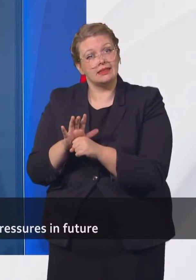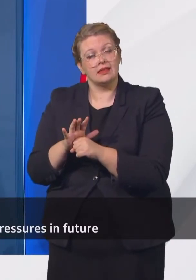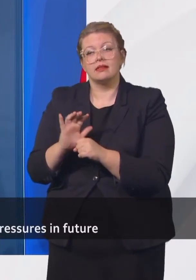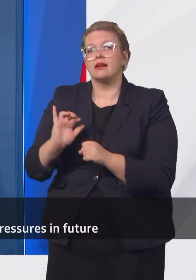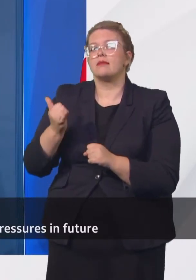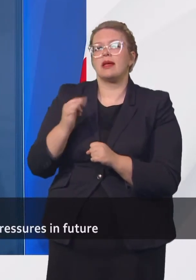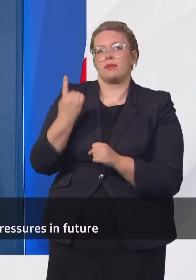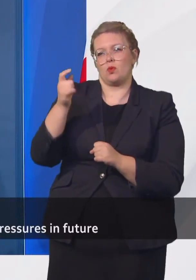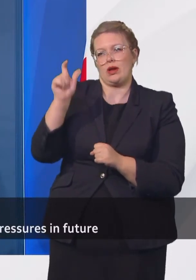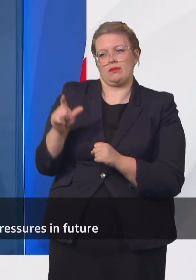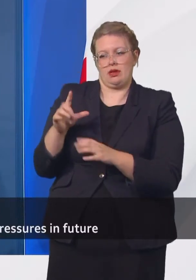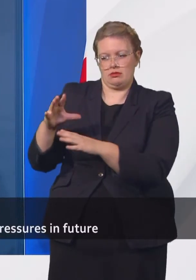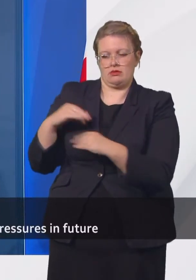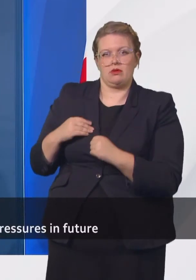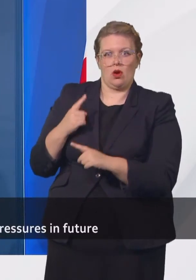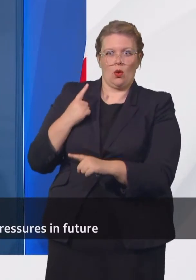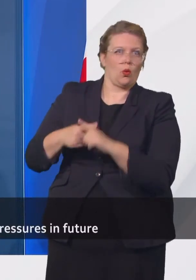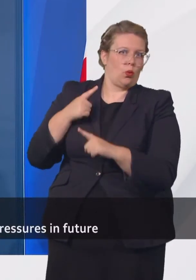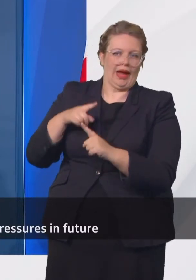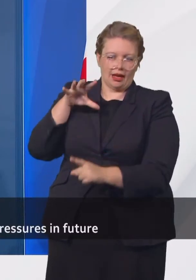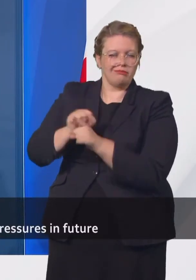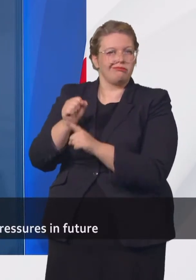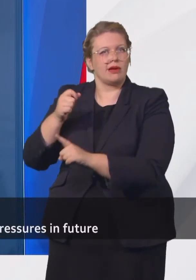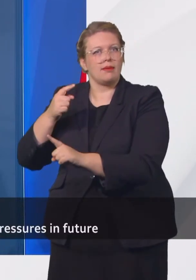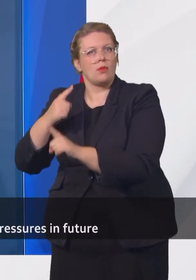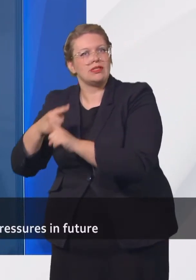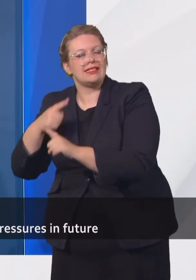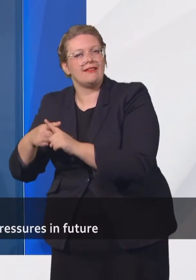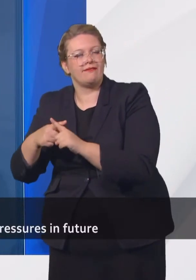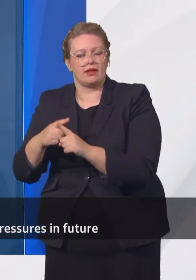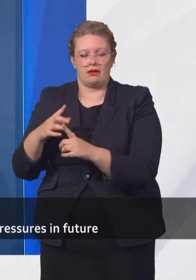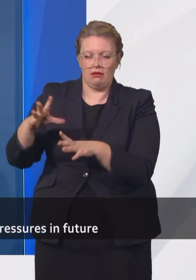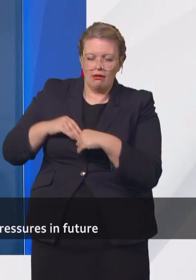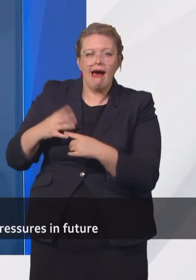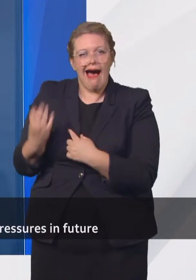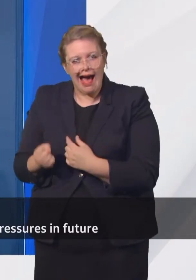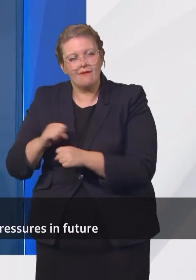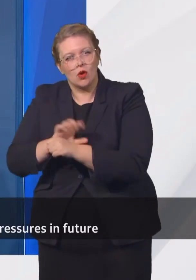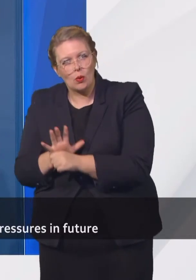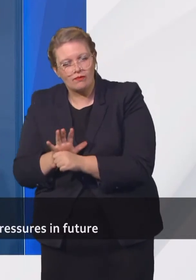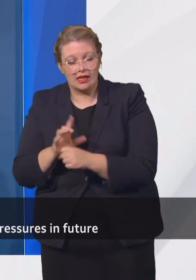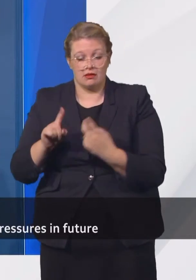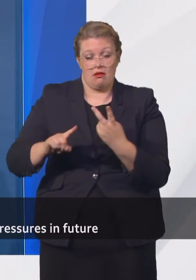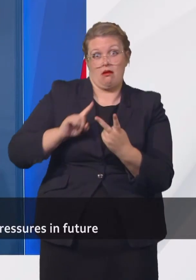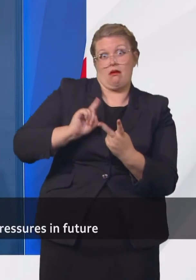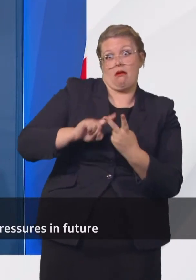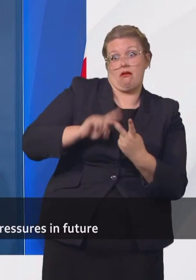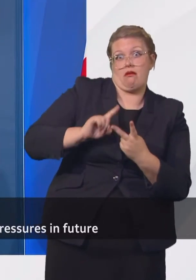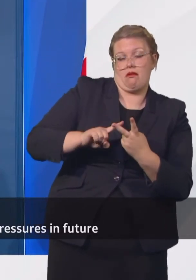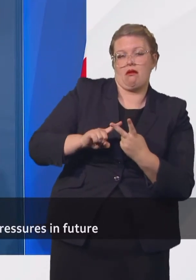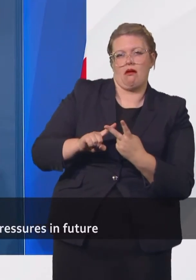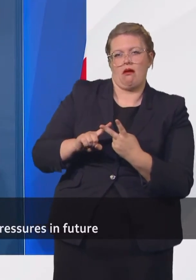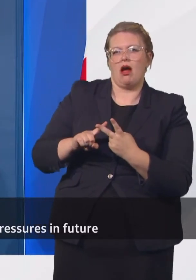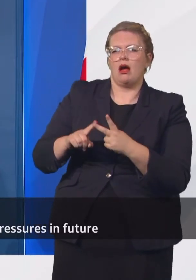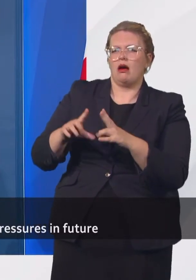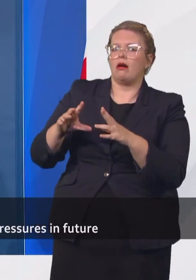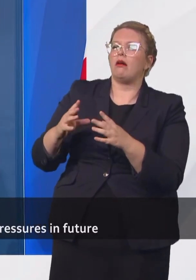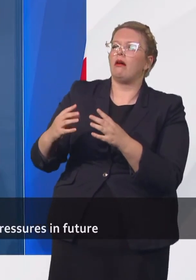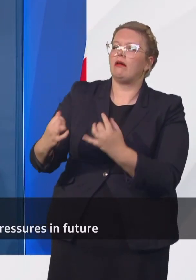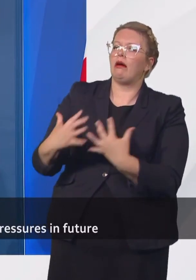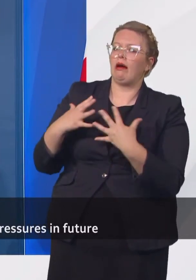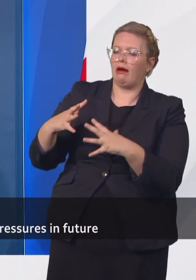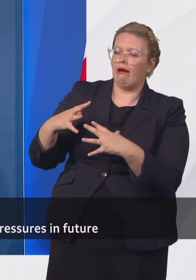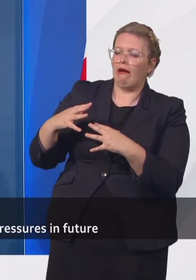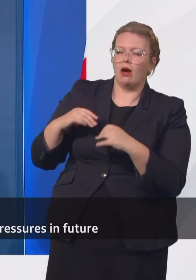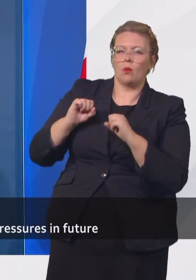a short incubation period, they're the index case, and one, the household contact, had a longer